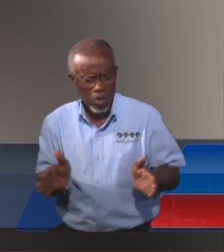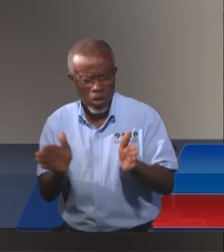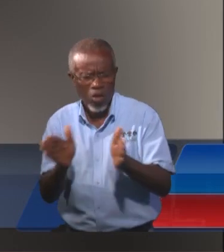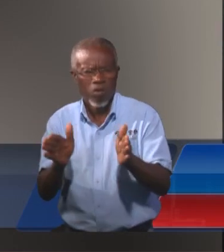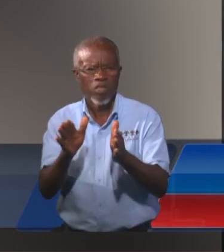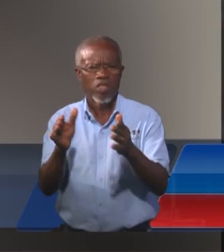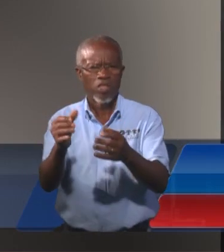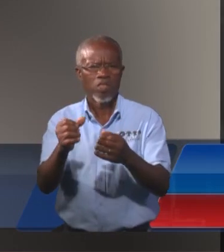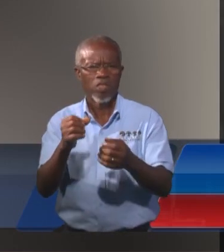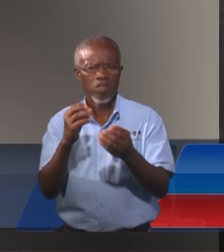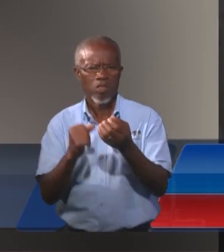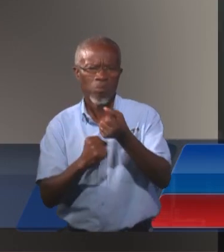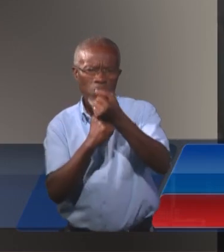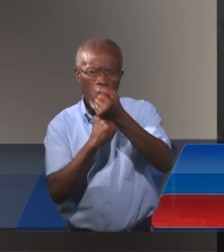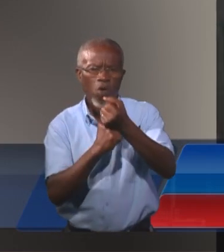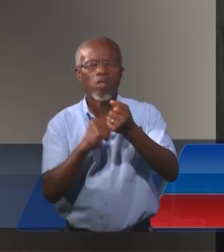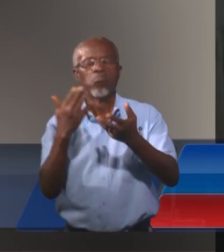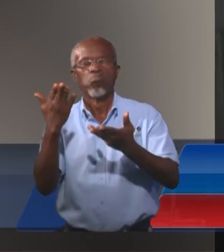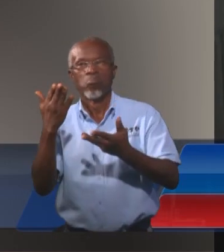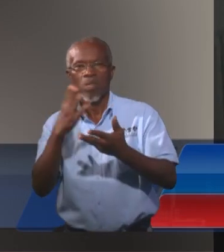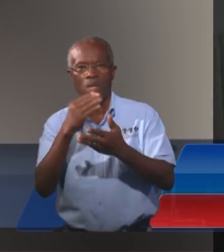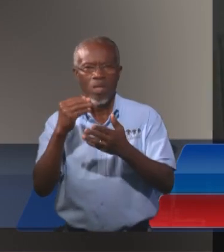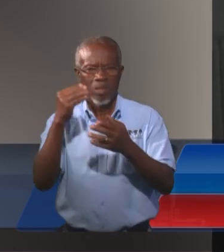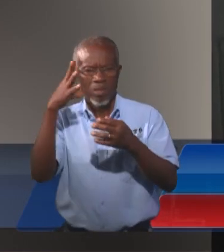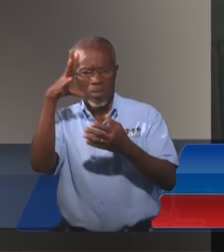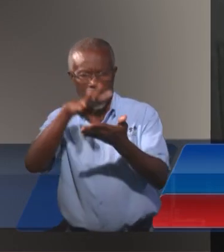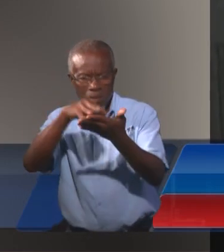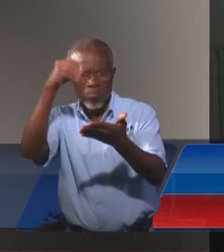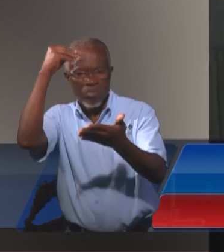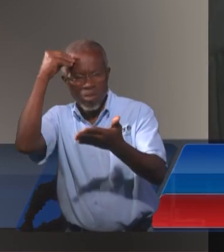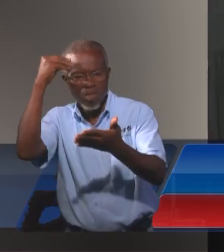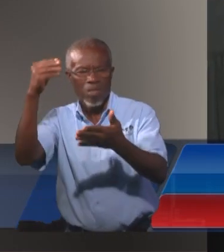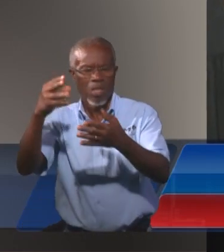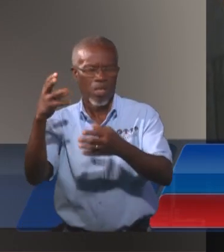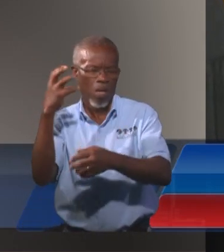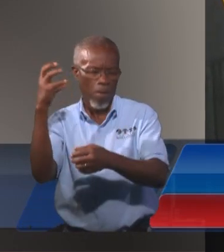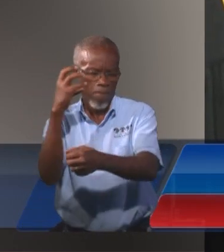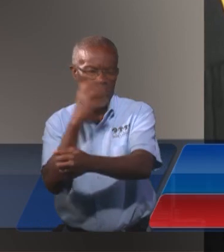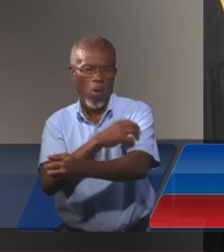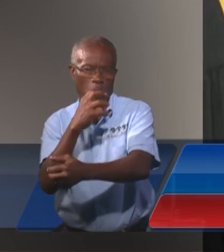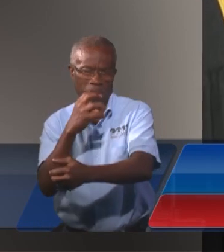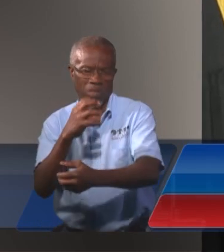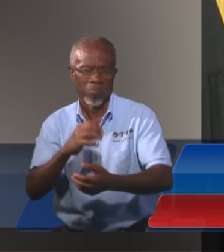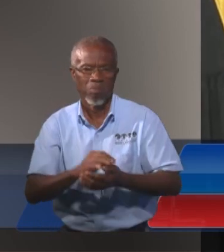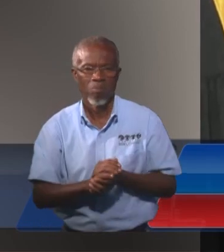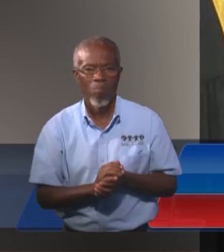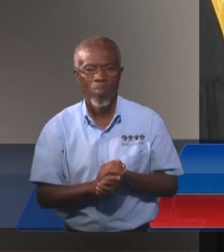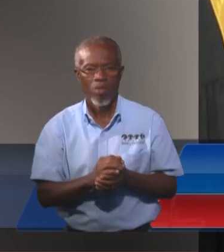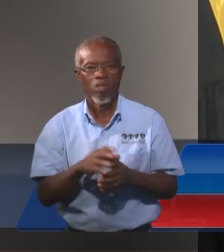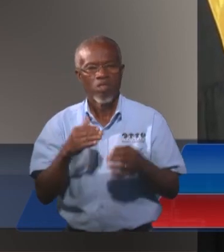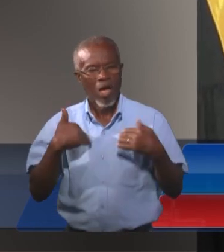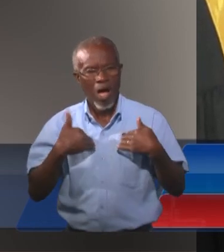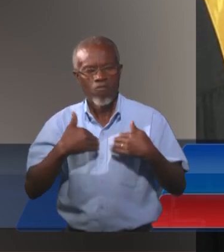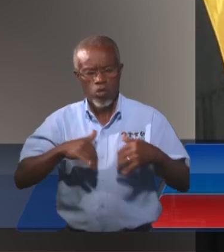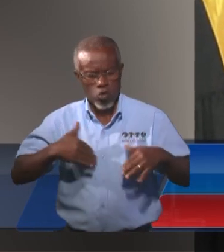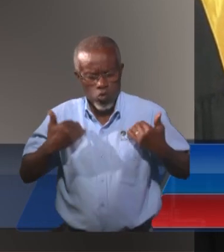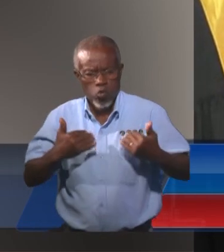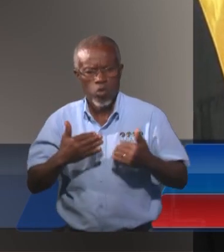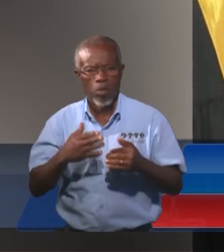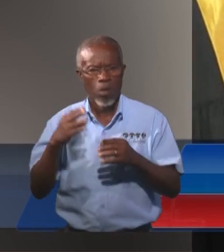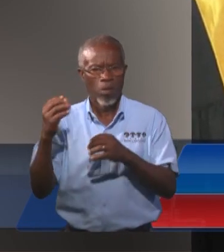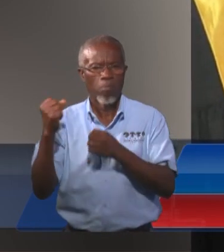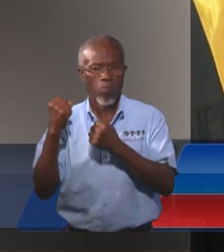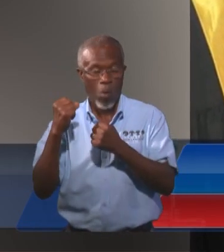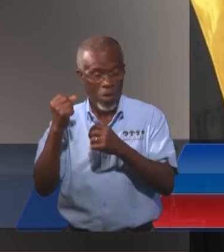the foundation to equip other young persons in his community with the resources and knowledge needed to pursue their dreams